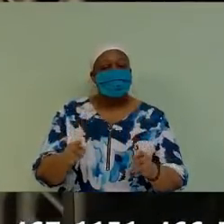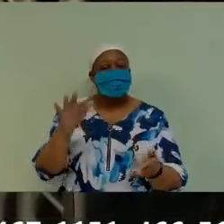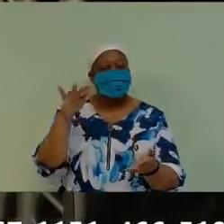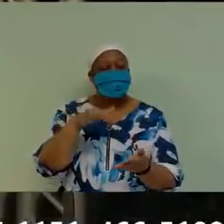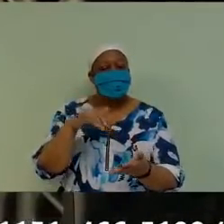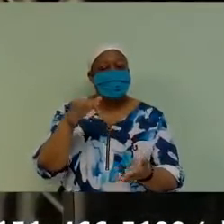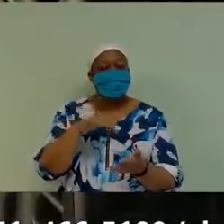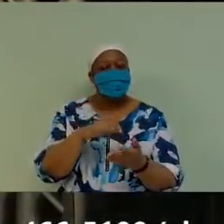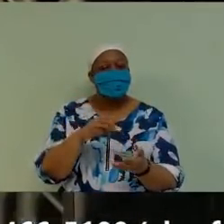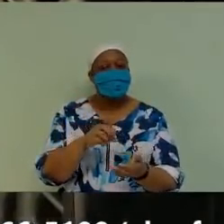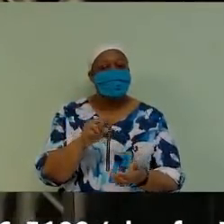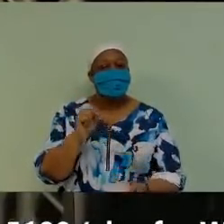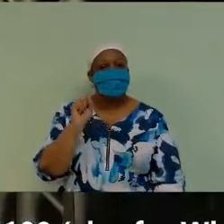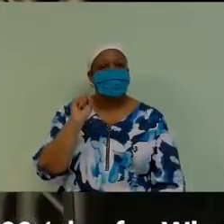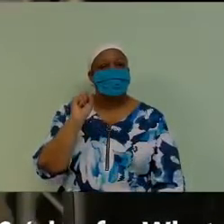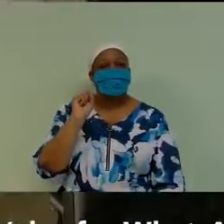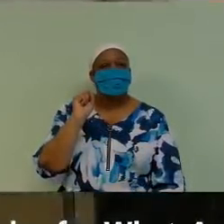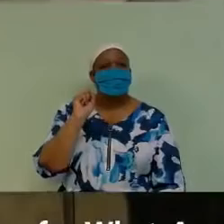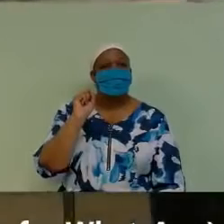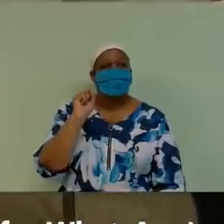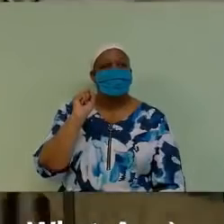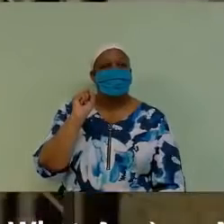team?